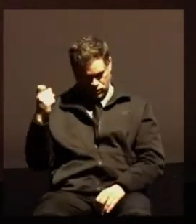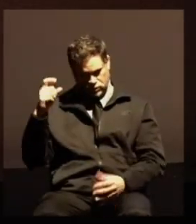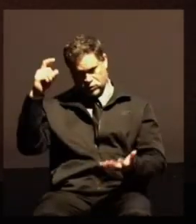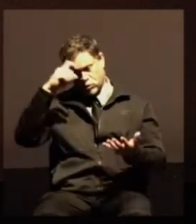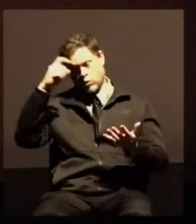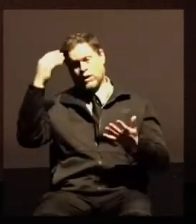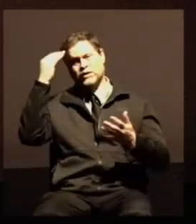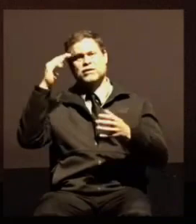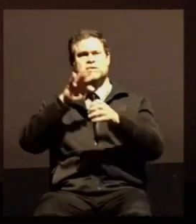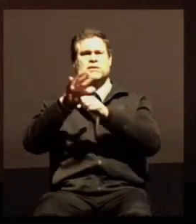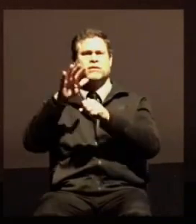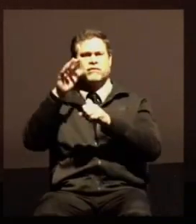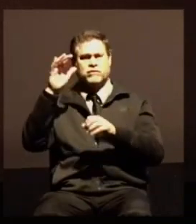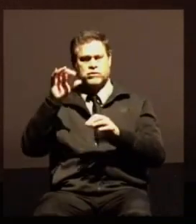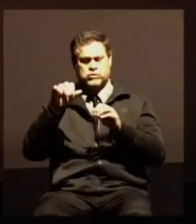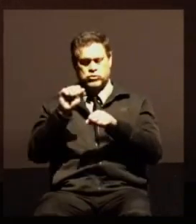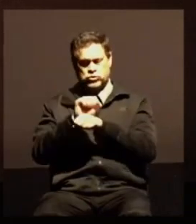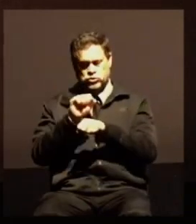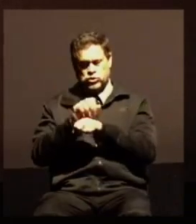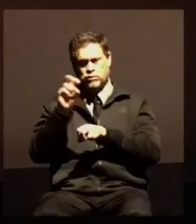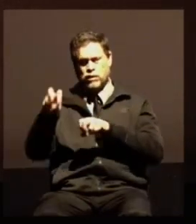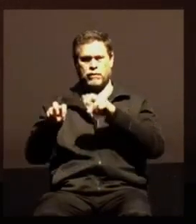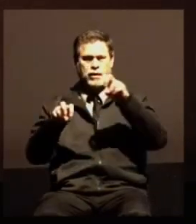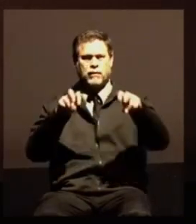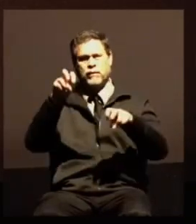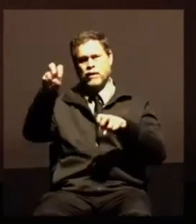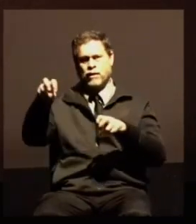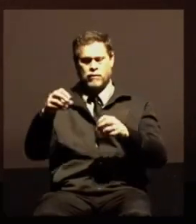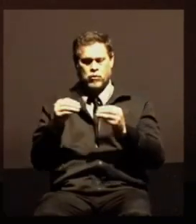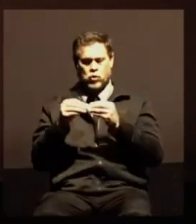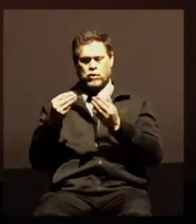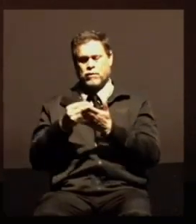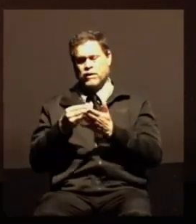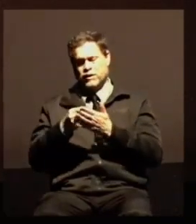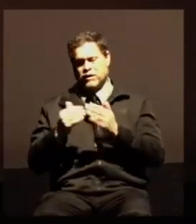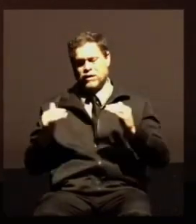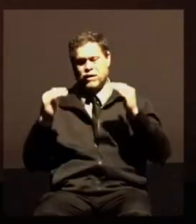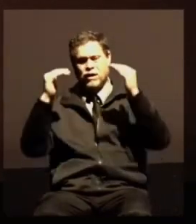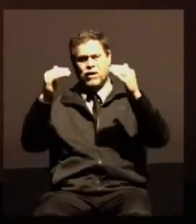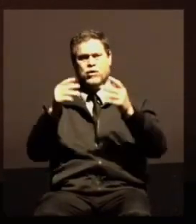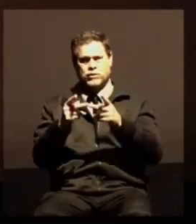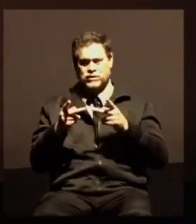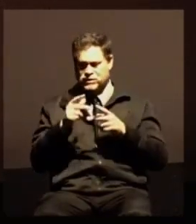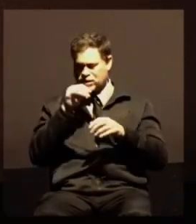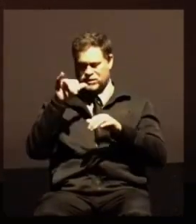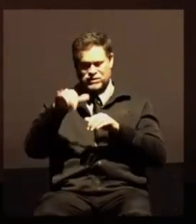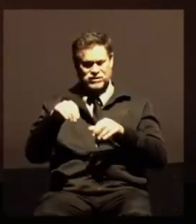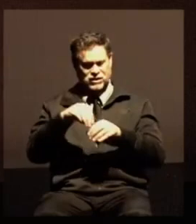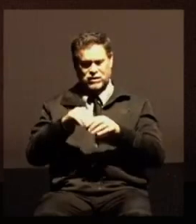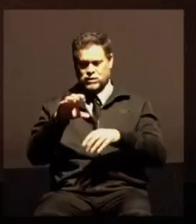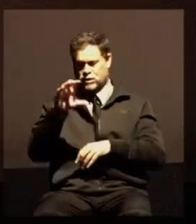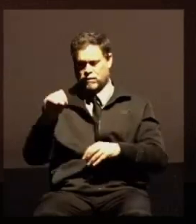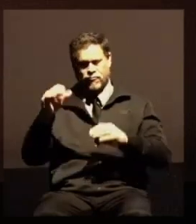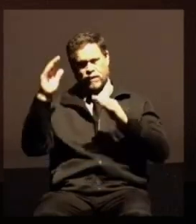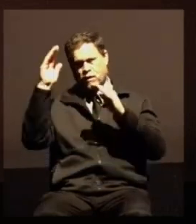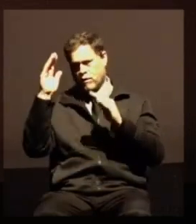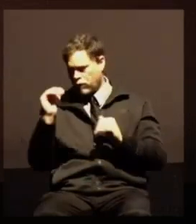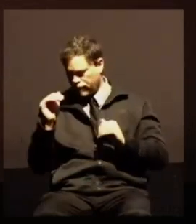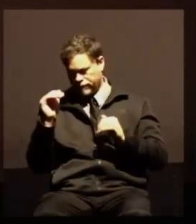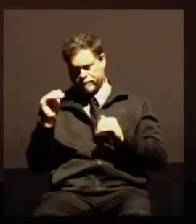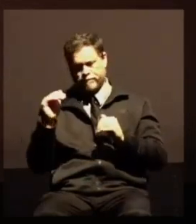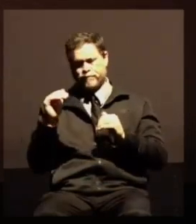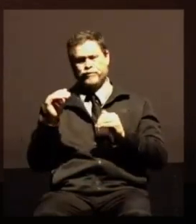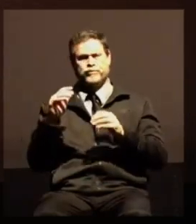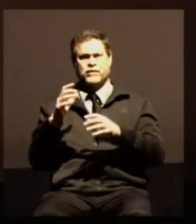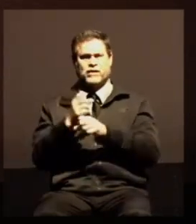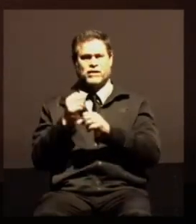enough now to job hop to more money, to higher positions. They're not going to stay within a company and just hope that they're going to